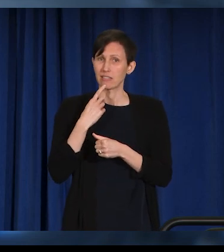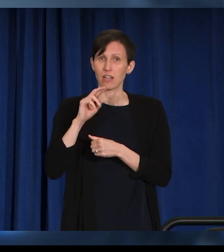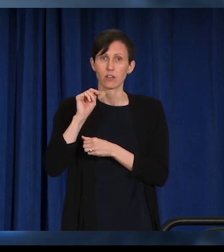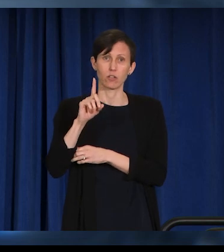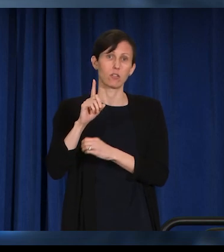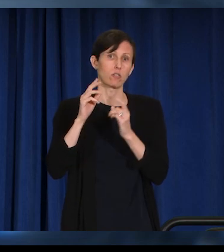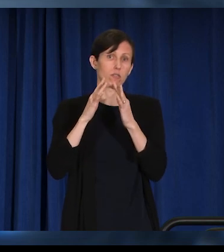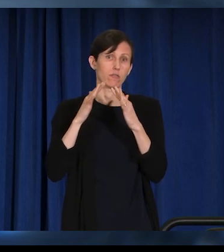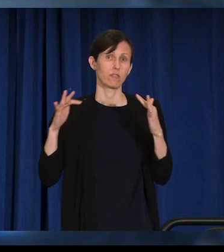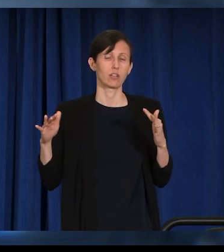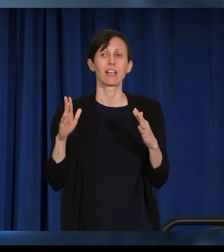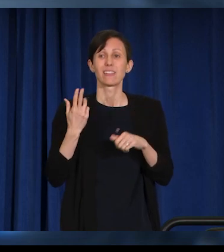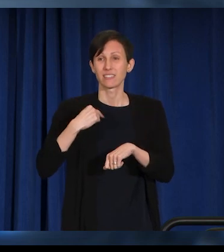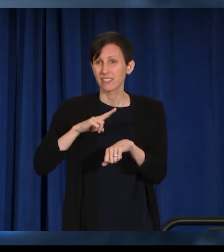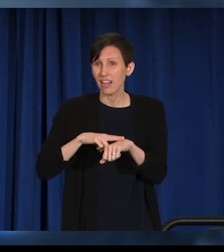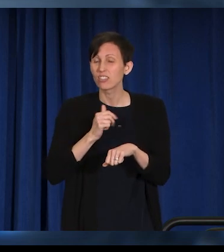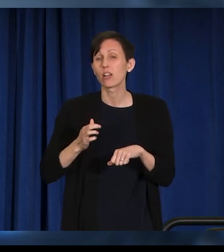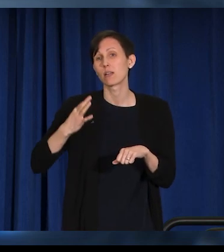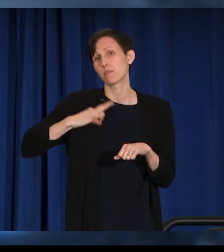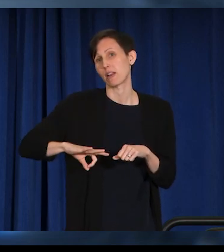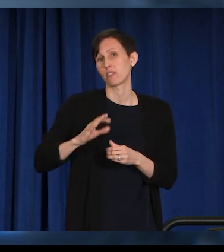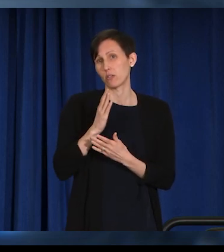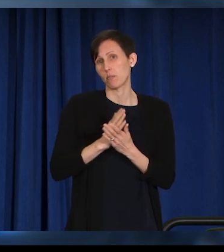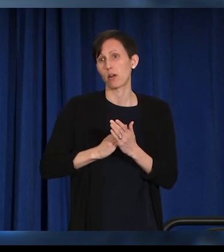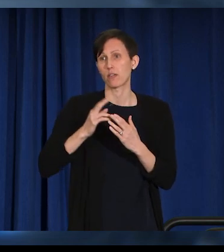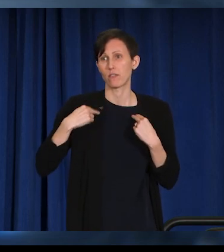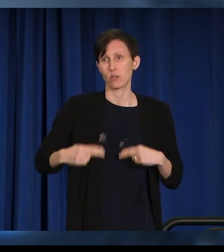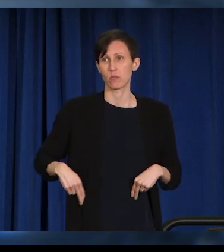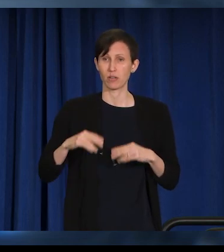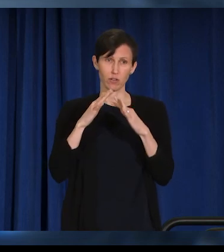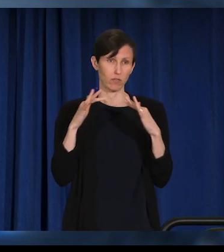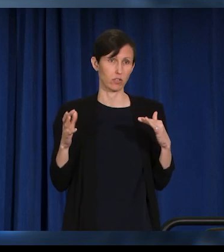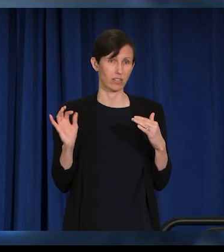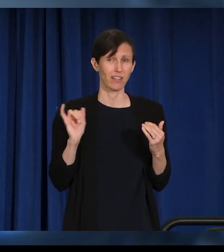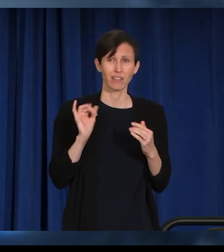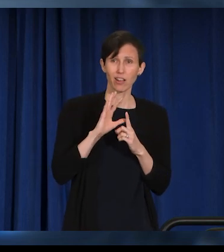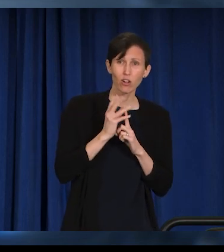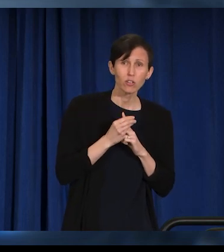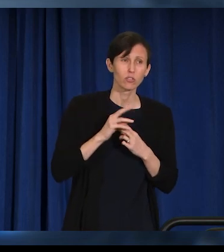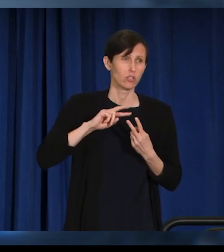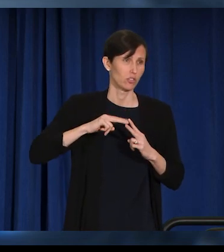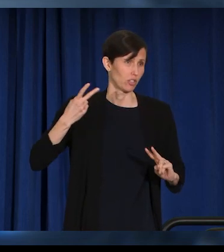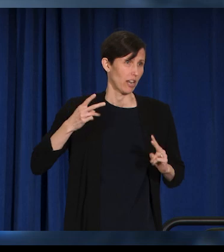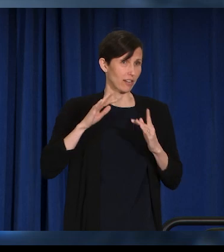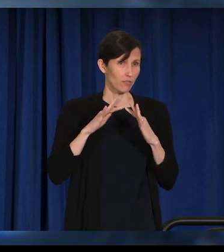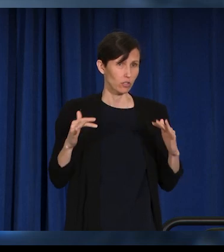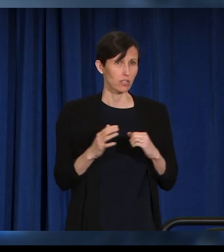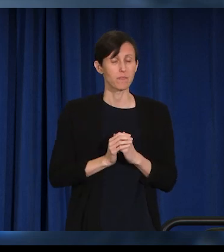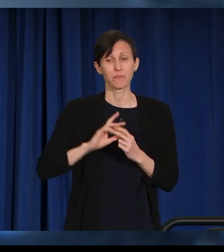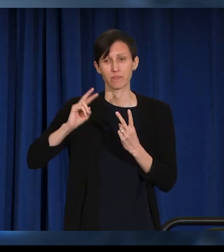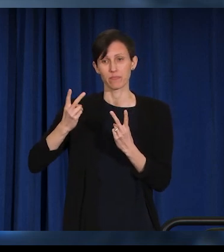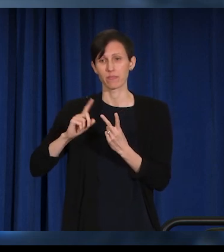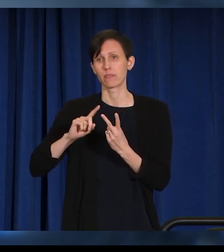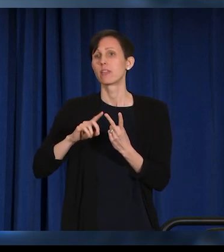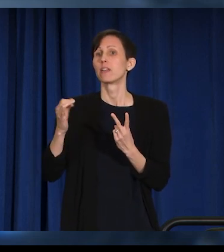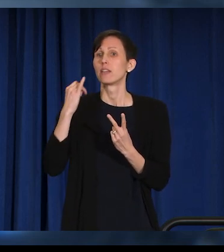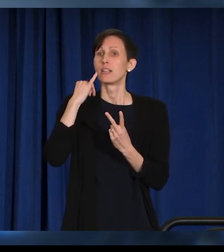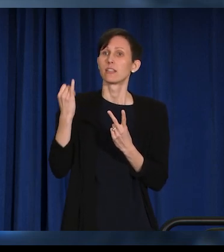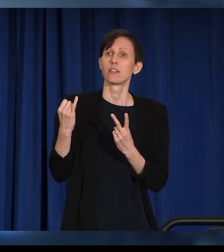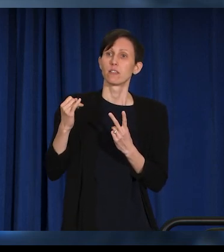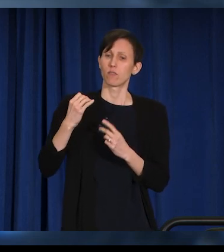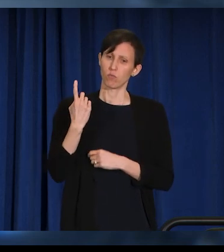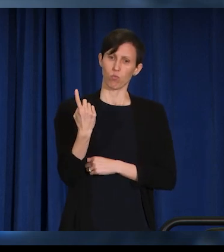is a natural and beneficial part of human diversity, much like cultural or genetic diversity. And second, that the idea of a